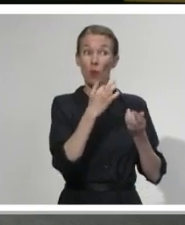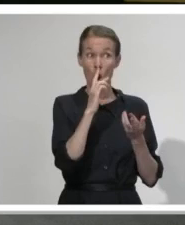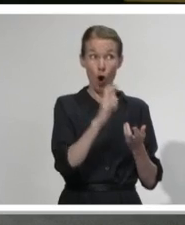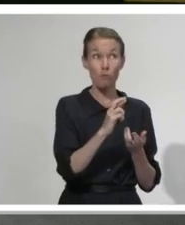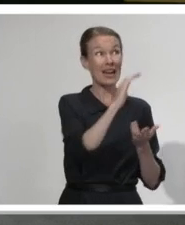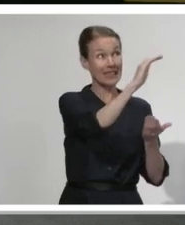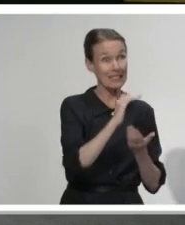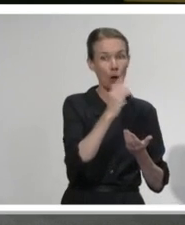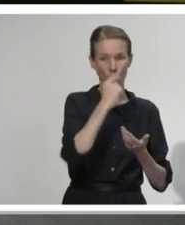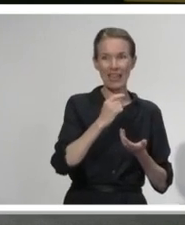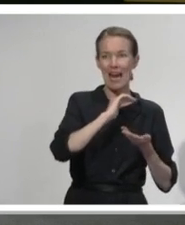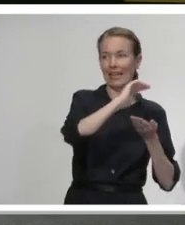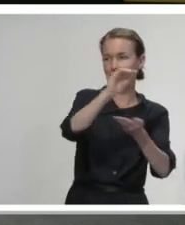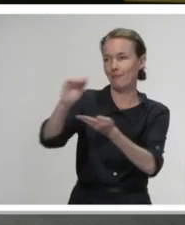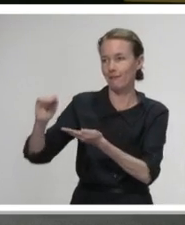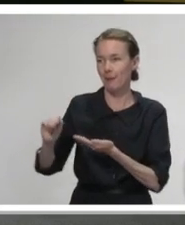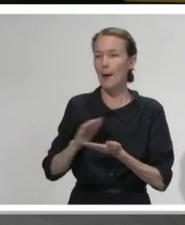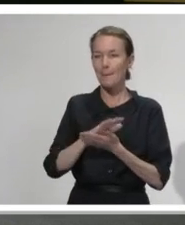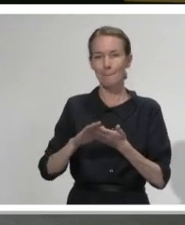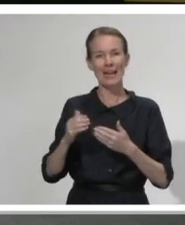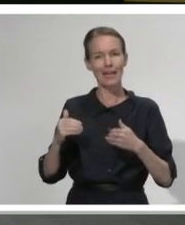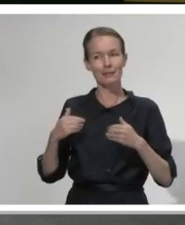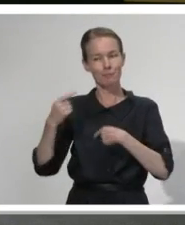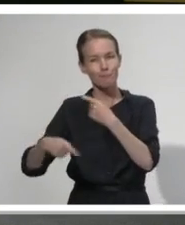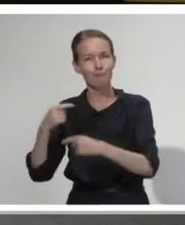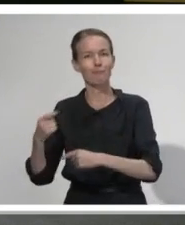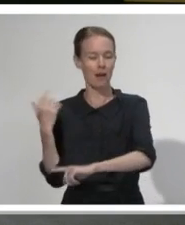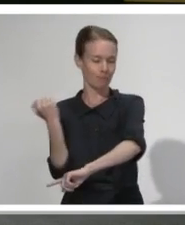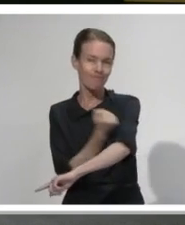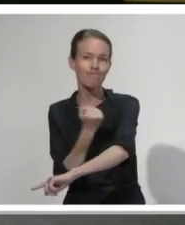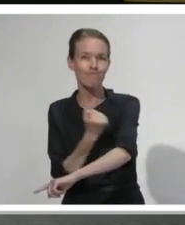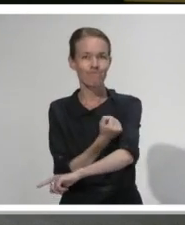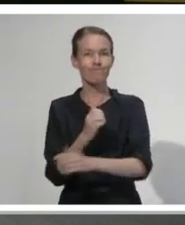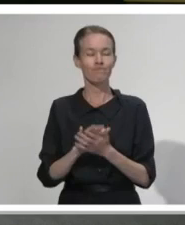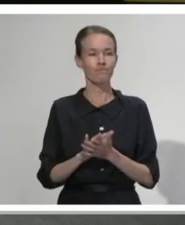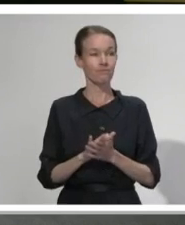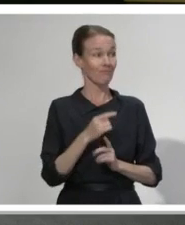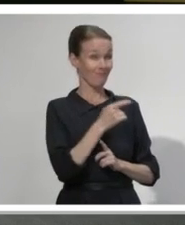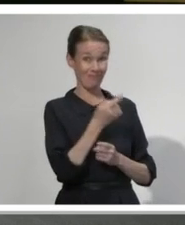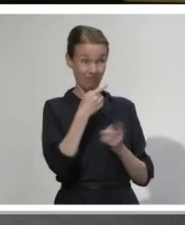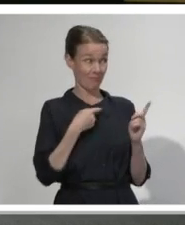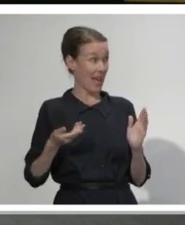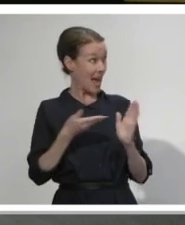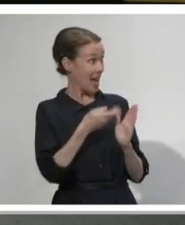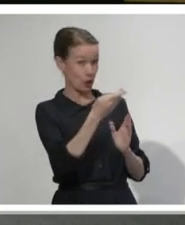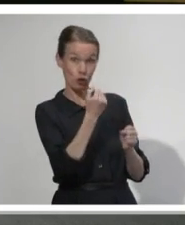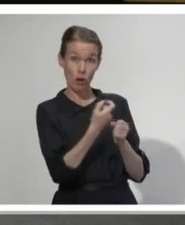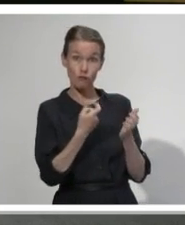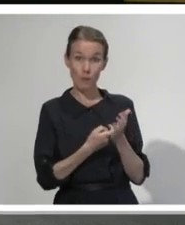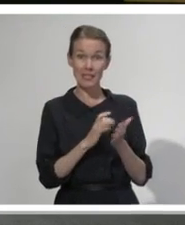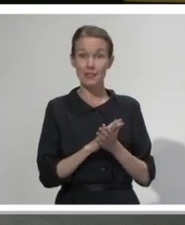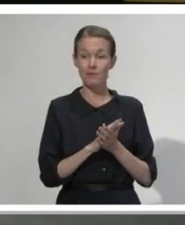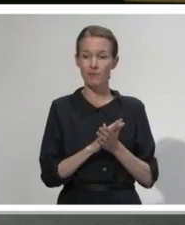with any delay. Just to be really clear about that, there are 700,000 vaccine doses around the